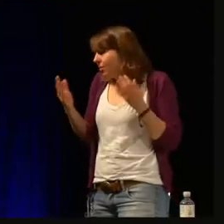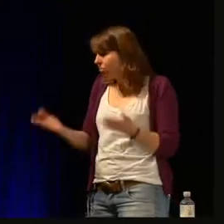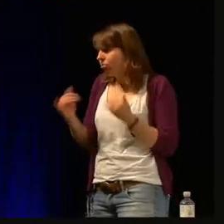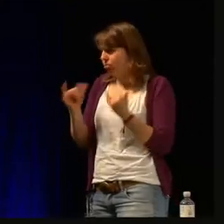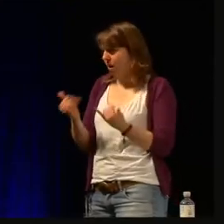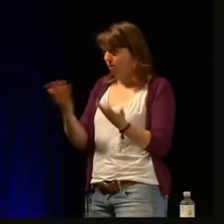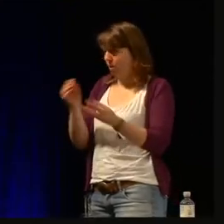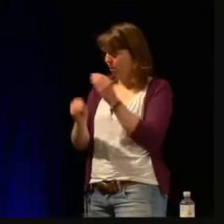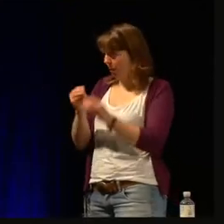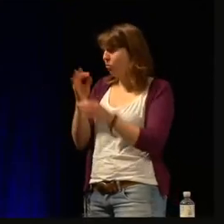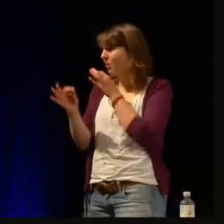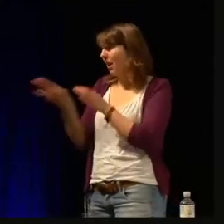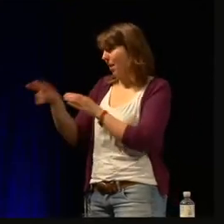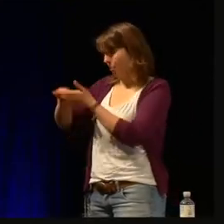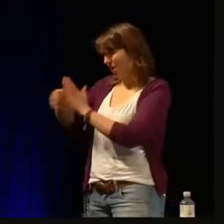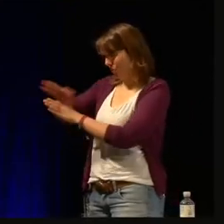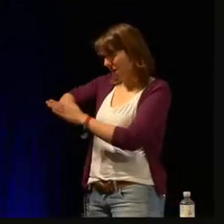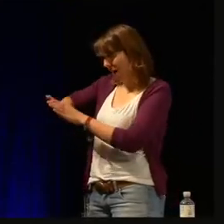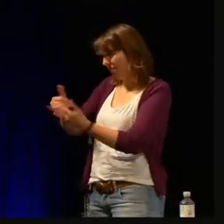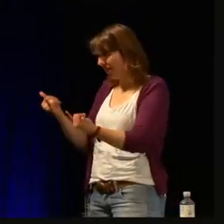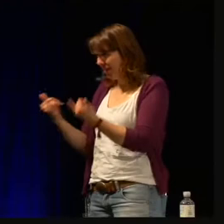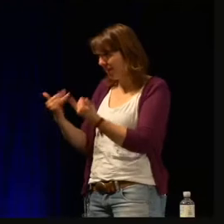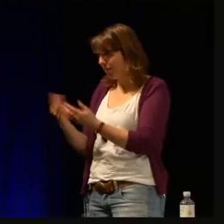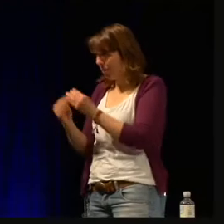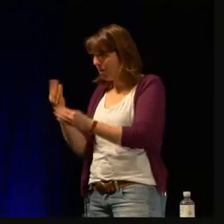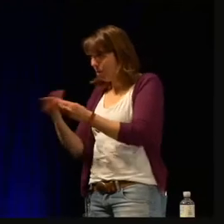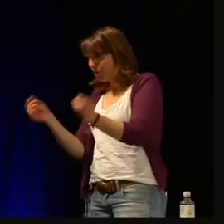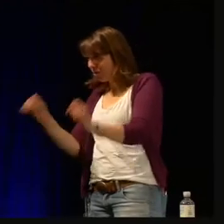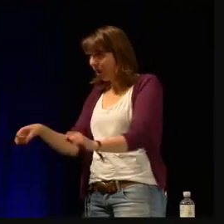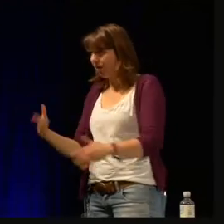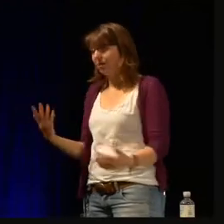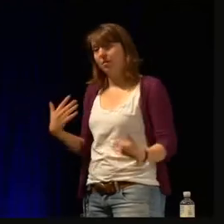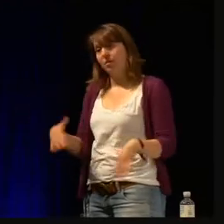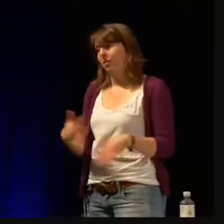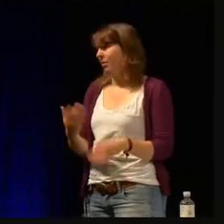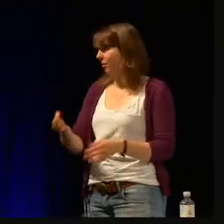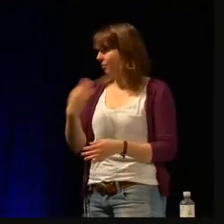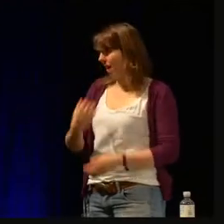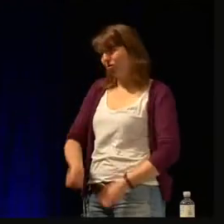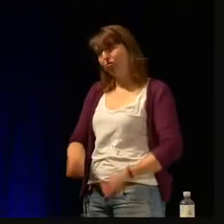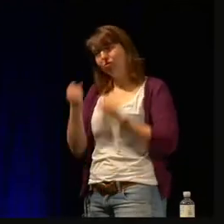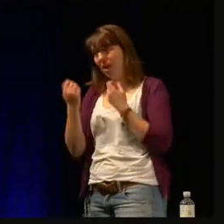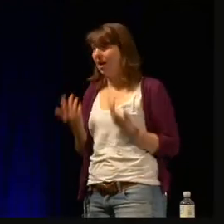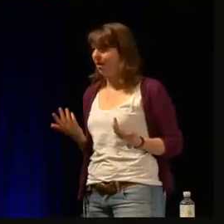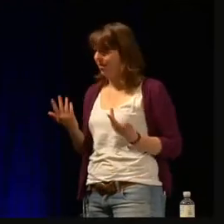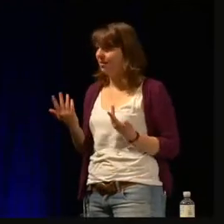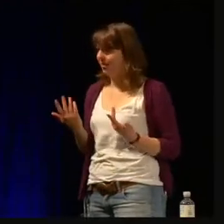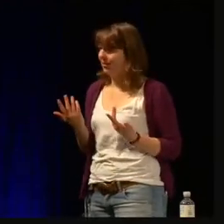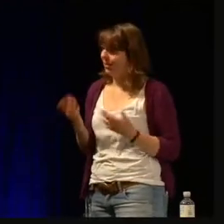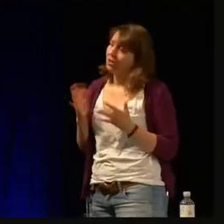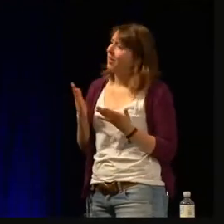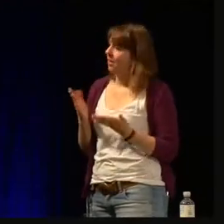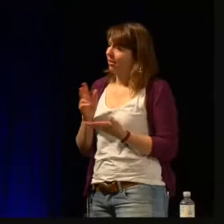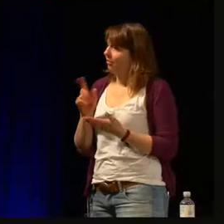question. It's about how do we tackle these problems in the political sphere? And this is a